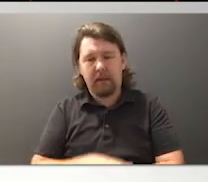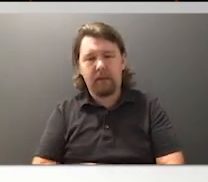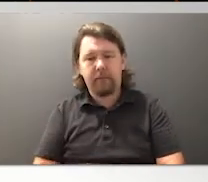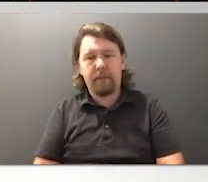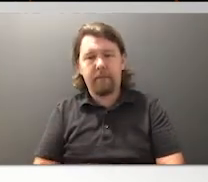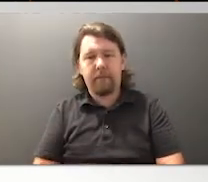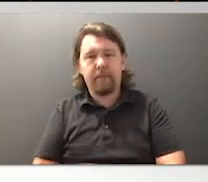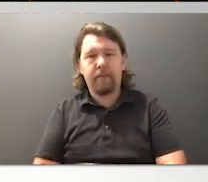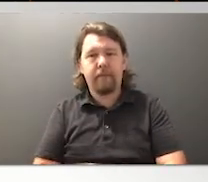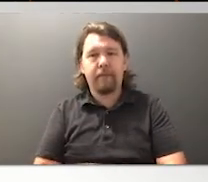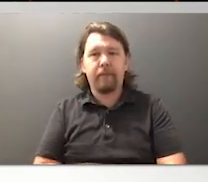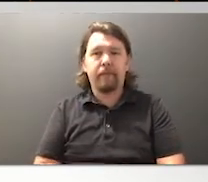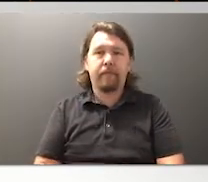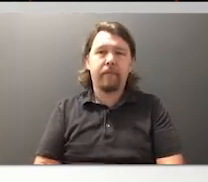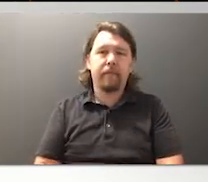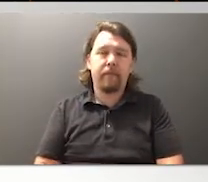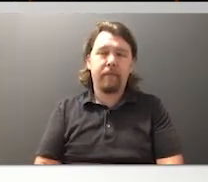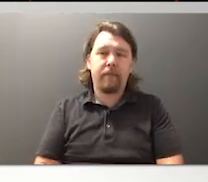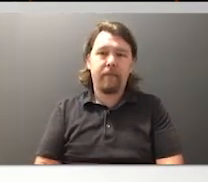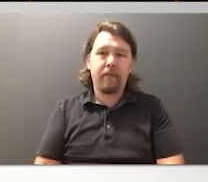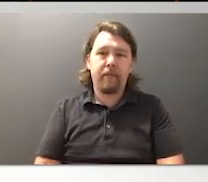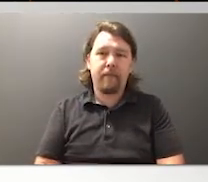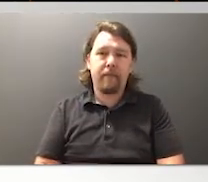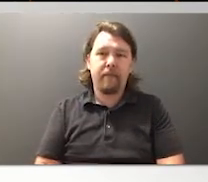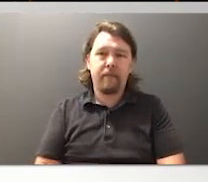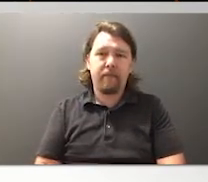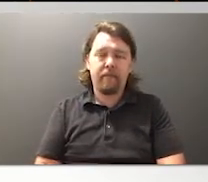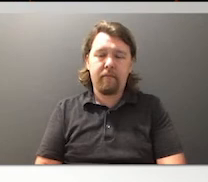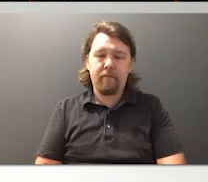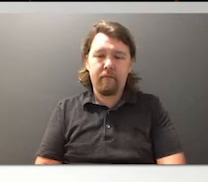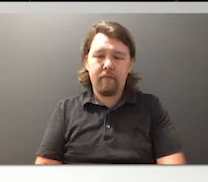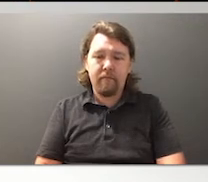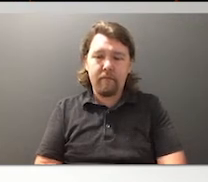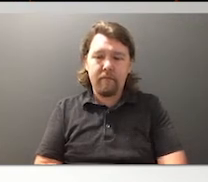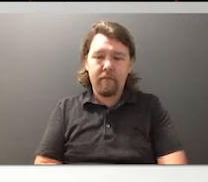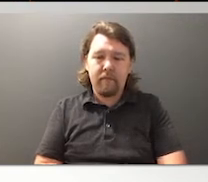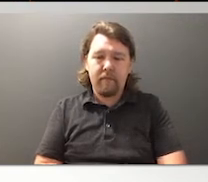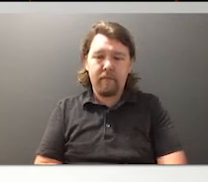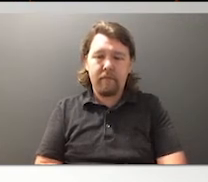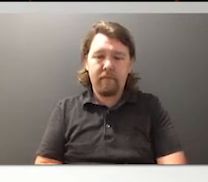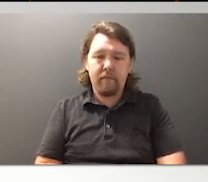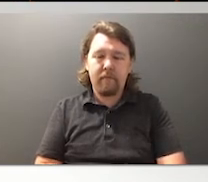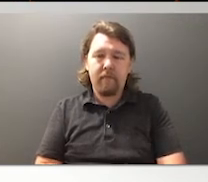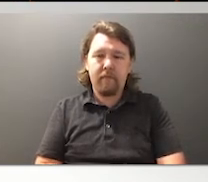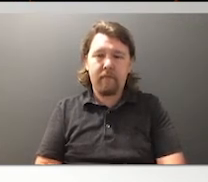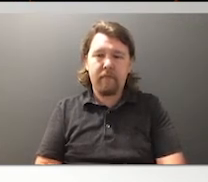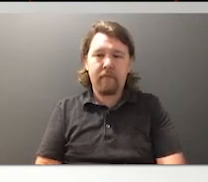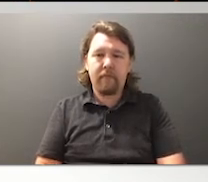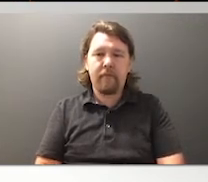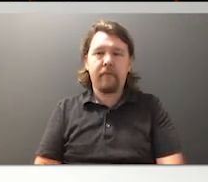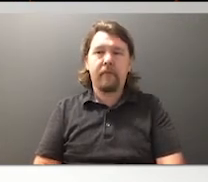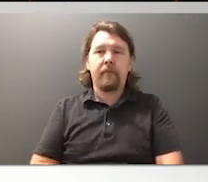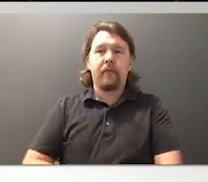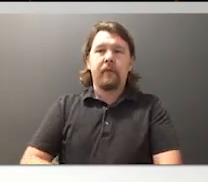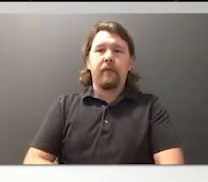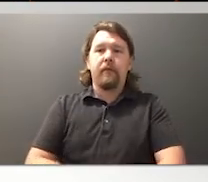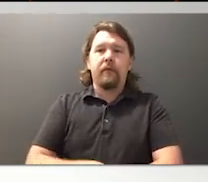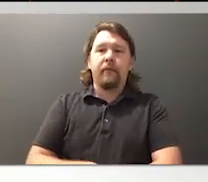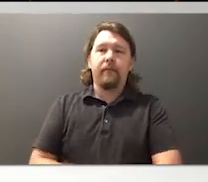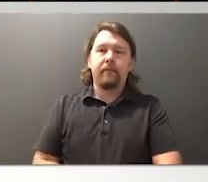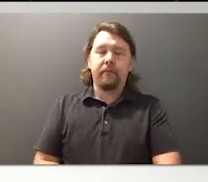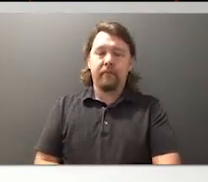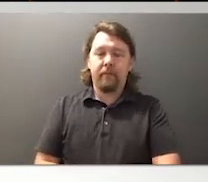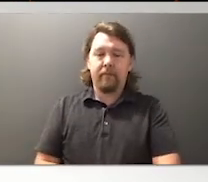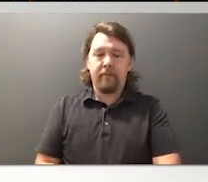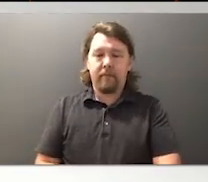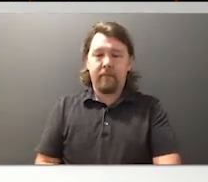he graduates, he'll still have those funds, and then I can put him in vocational training, even